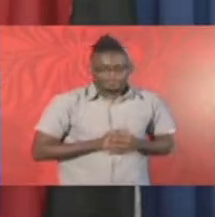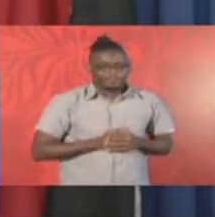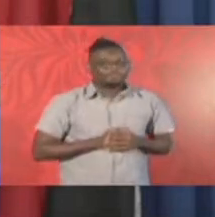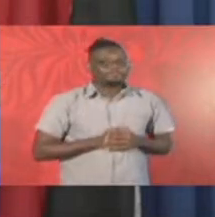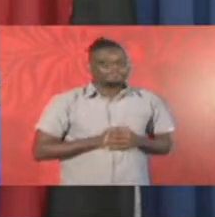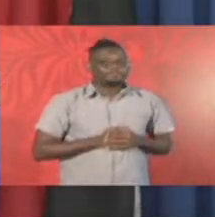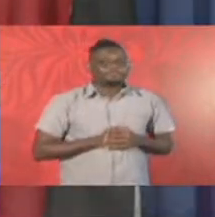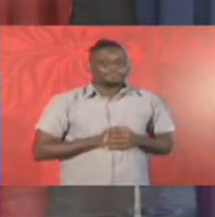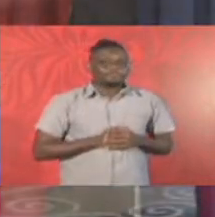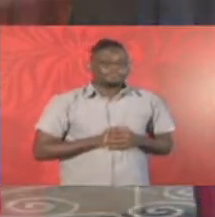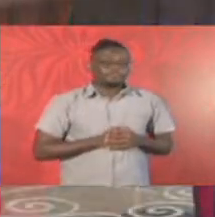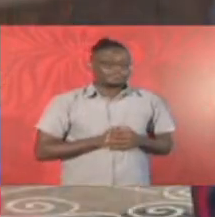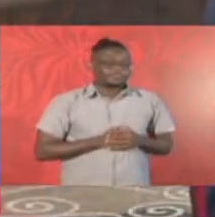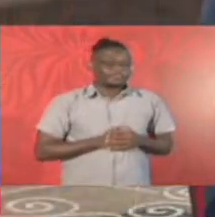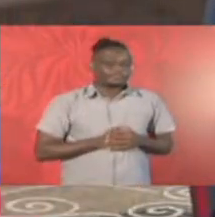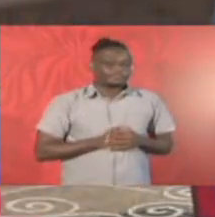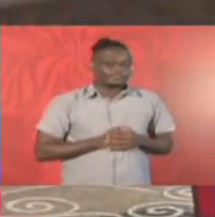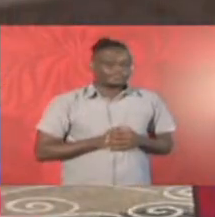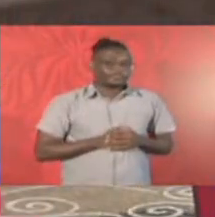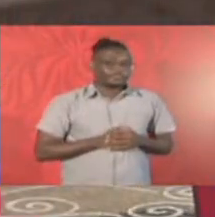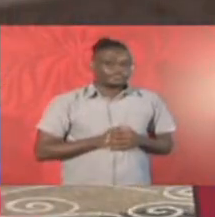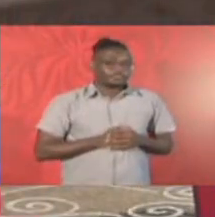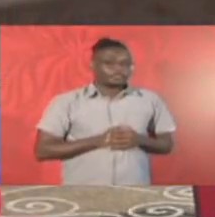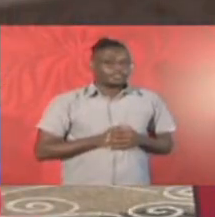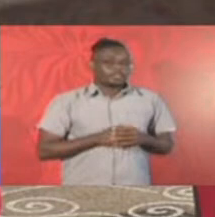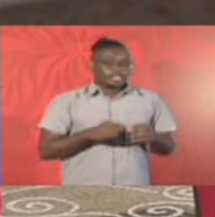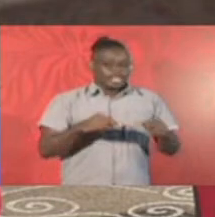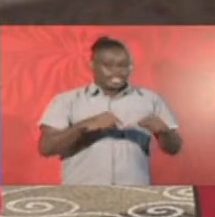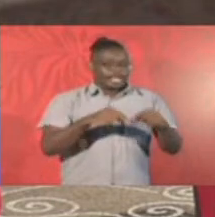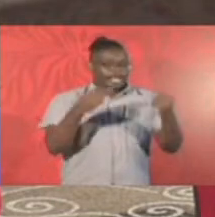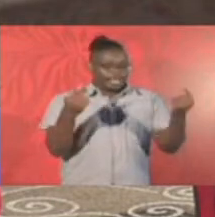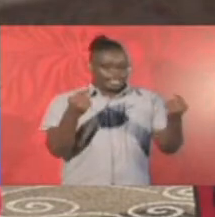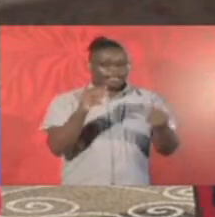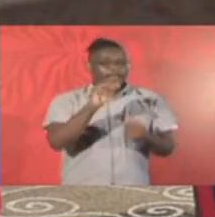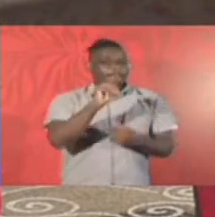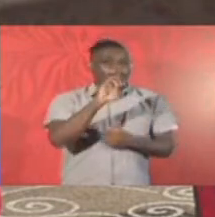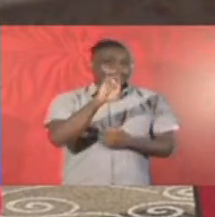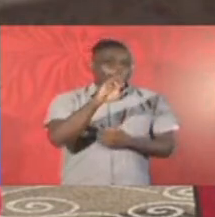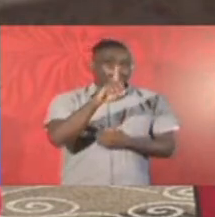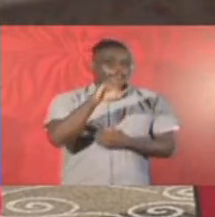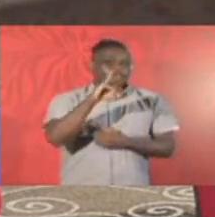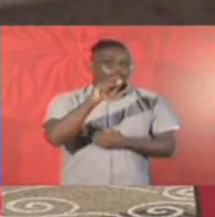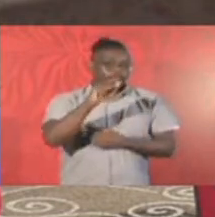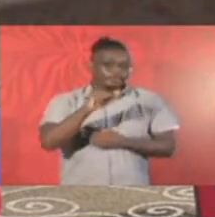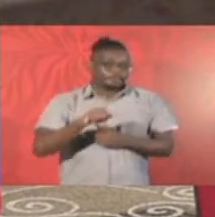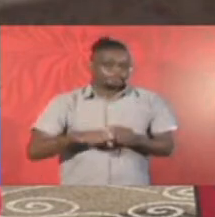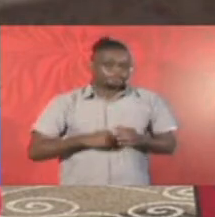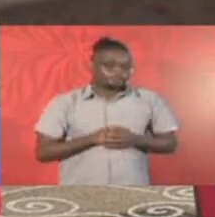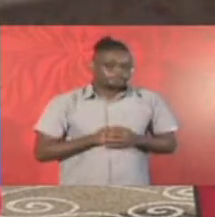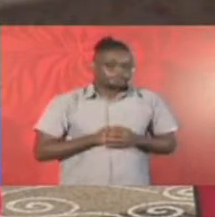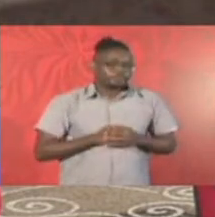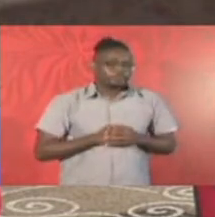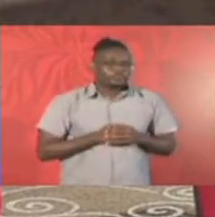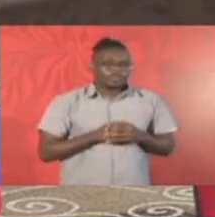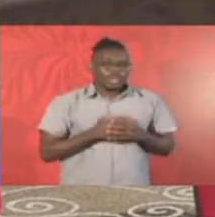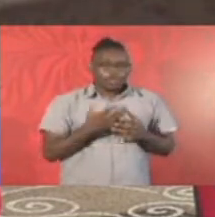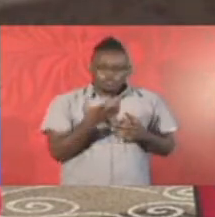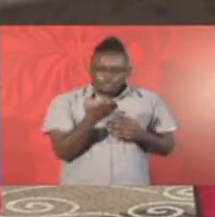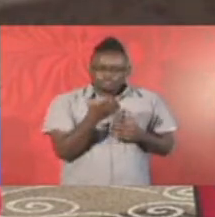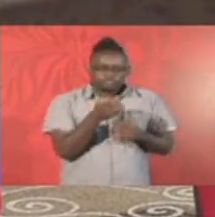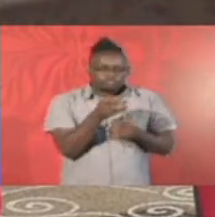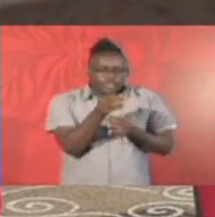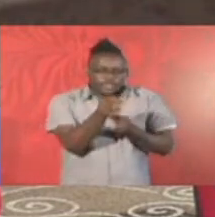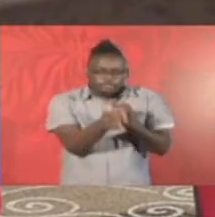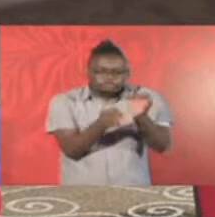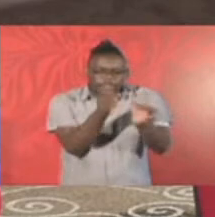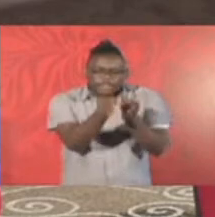All right, Rashad Khan from Guardian Media again. Thank you, Prime Minister. So I just want a clarification on one of the points you would have made there just now when you